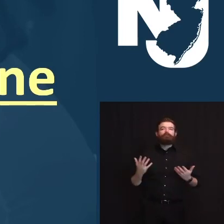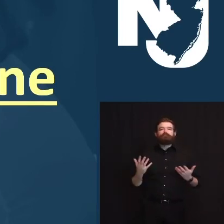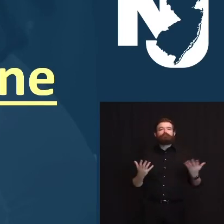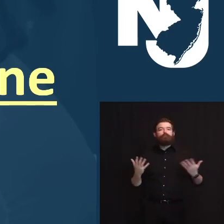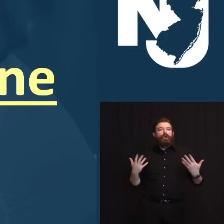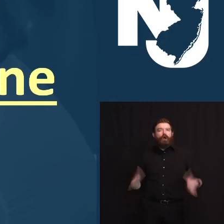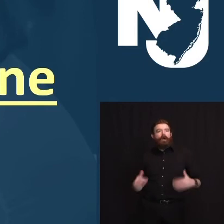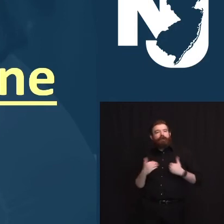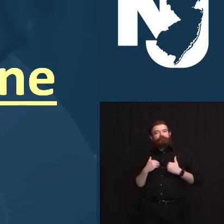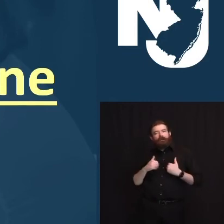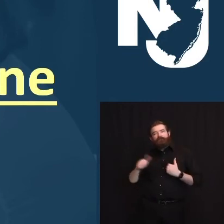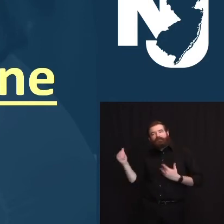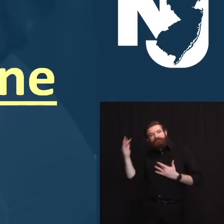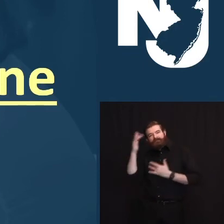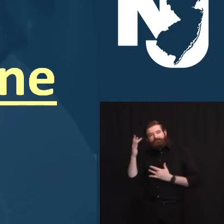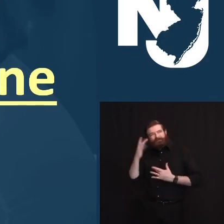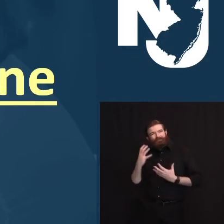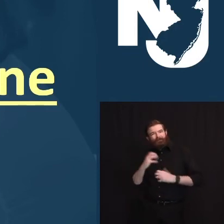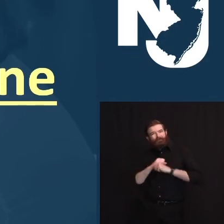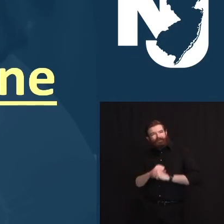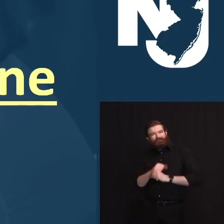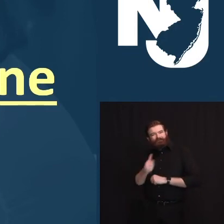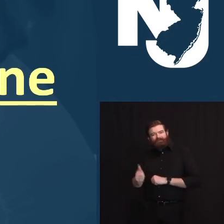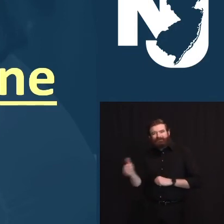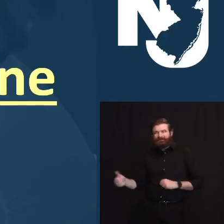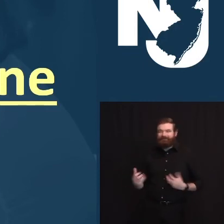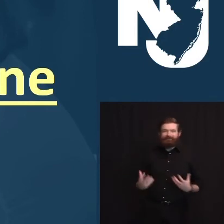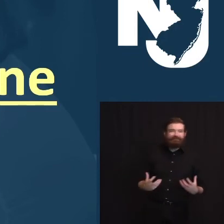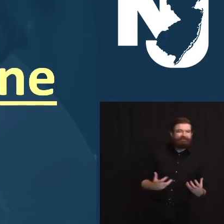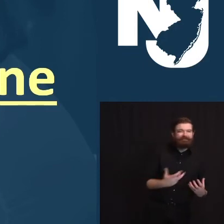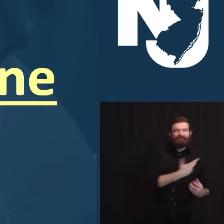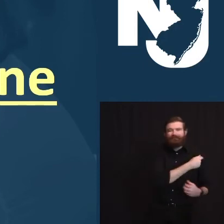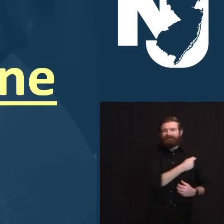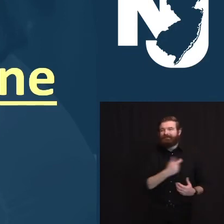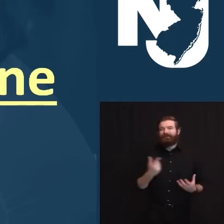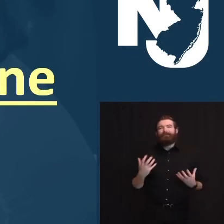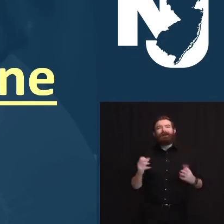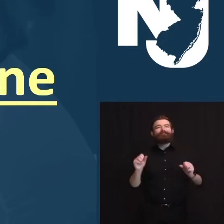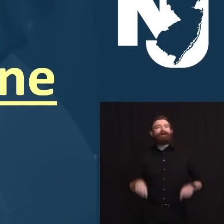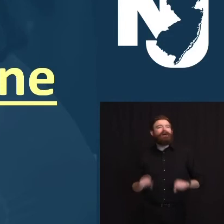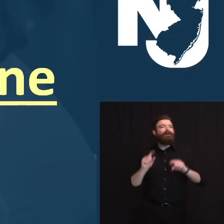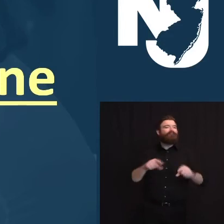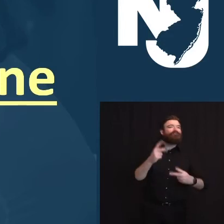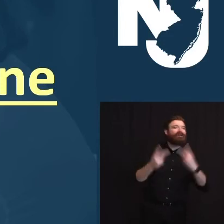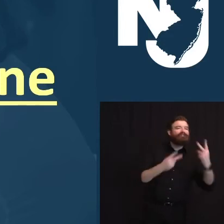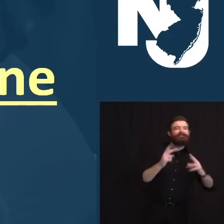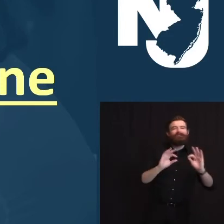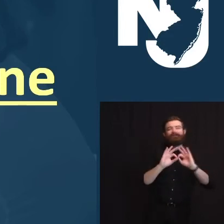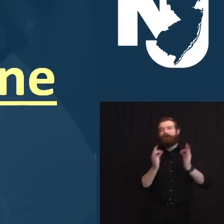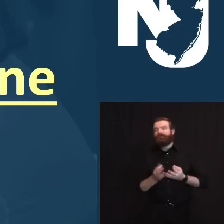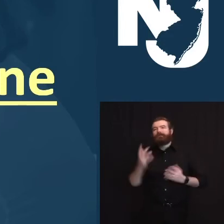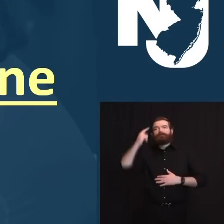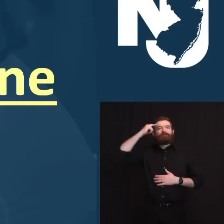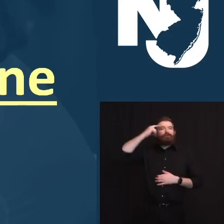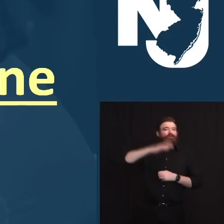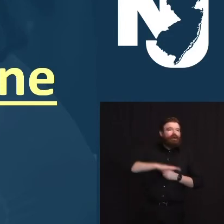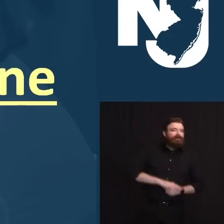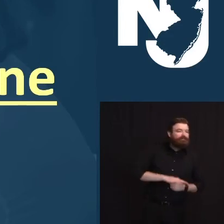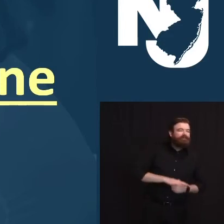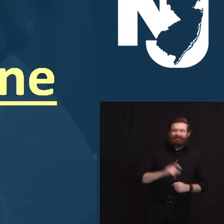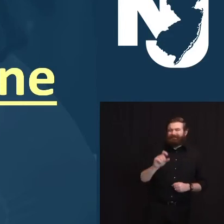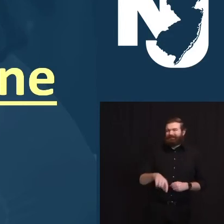themselves, foregoing the ability to be with their families and all the mental stress that goes with that. We need the doses for them. But